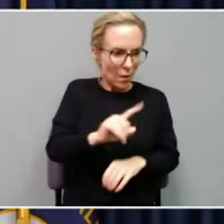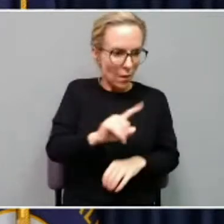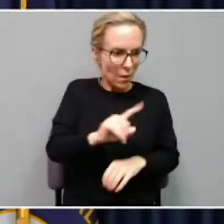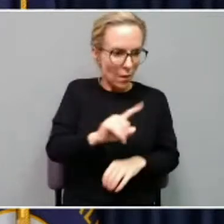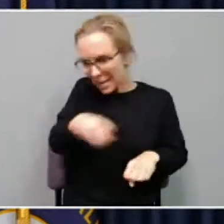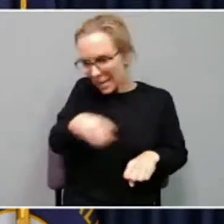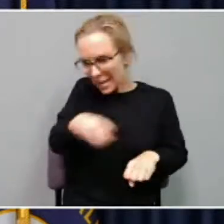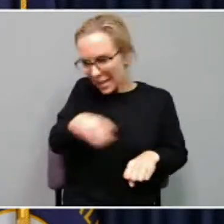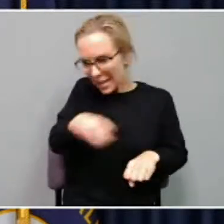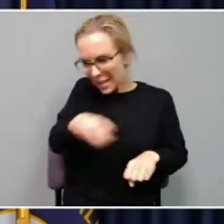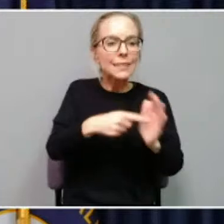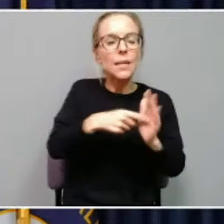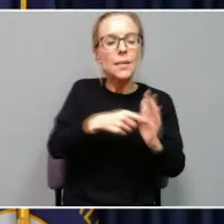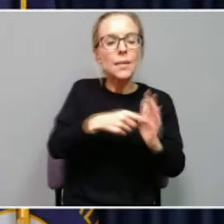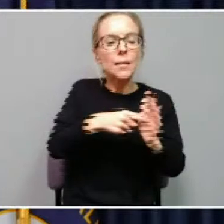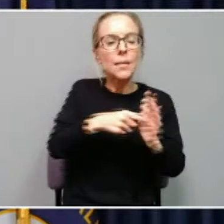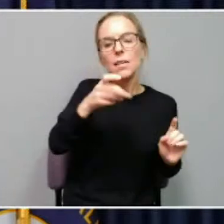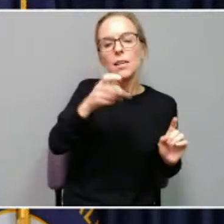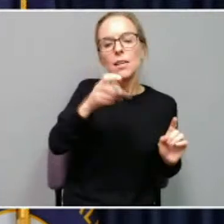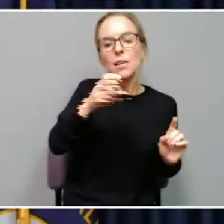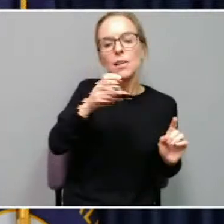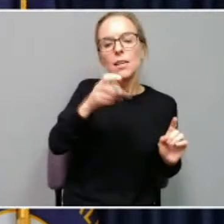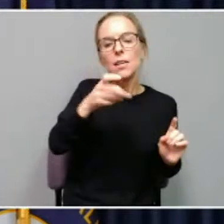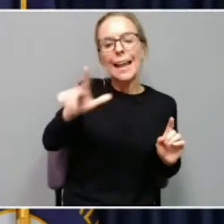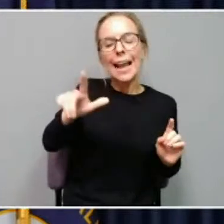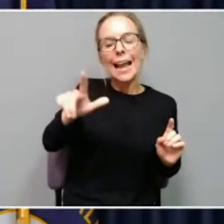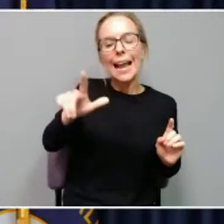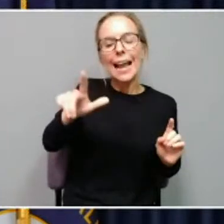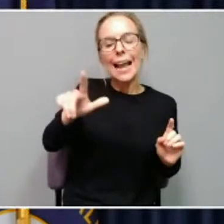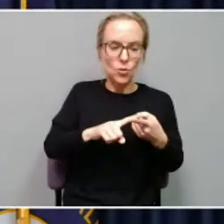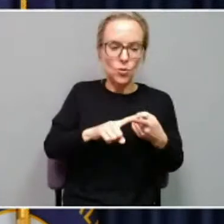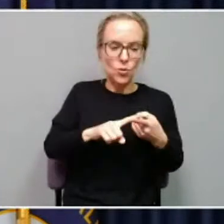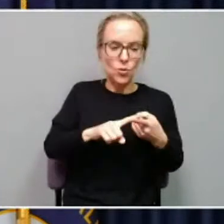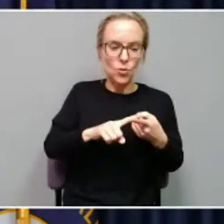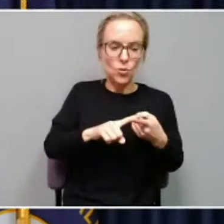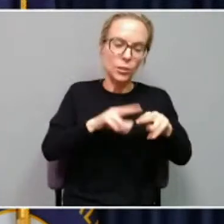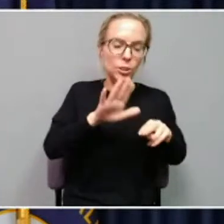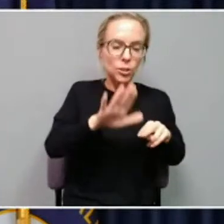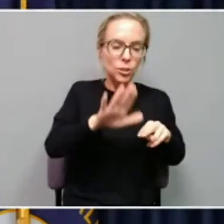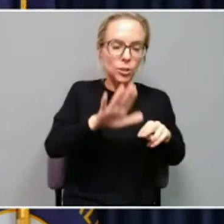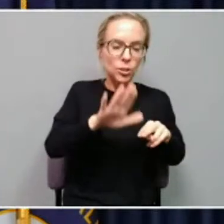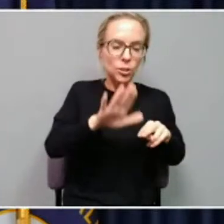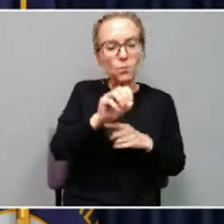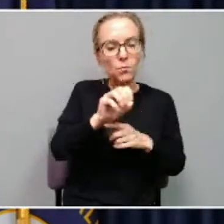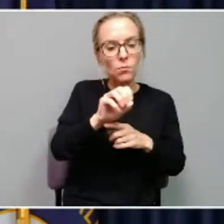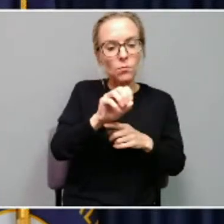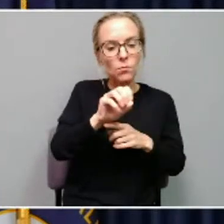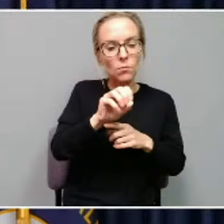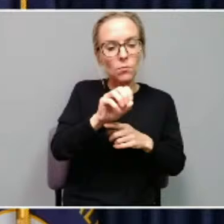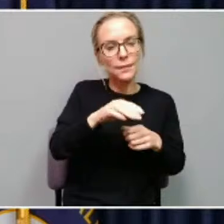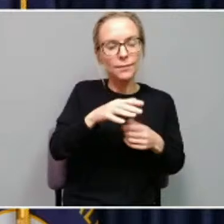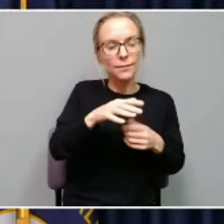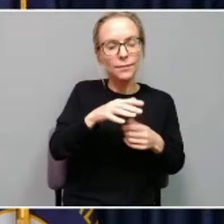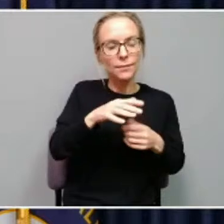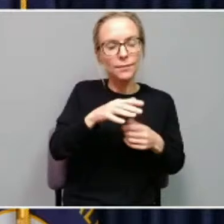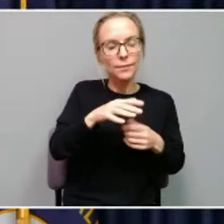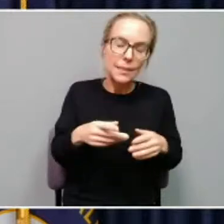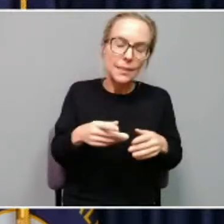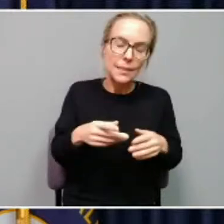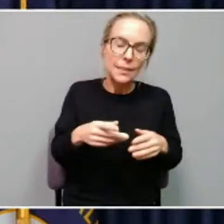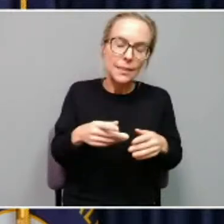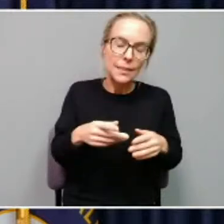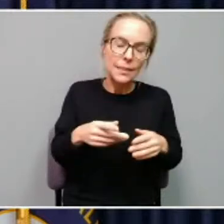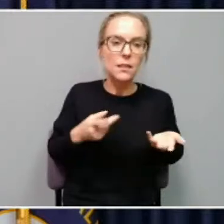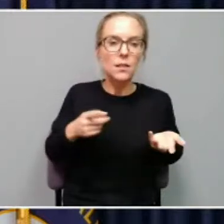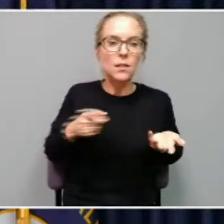McDowell, how do you increase your morgue space? I mean, those are all the types of things. And listen, I'm gonna give him credit. He's trying to think